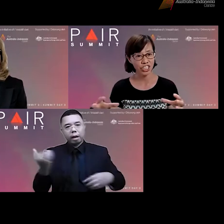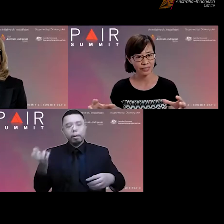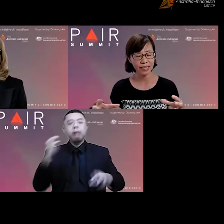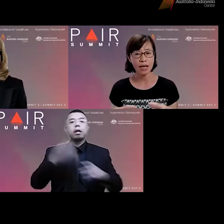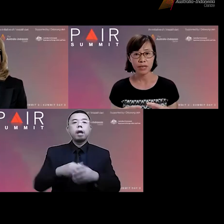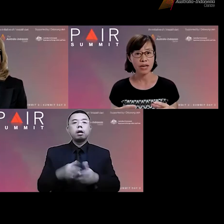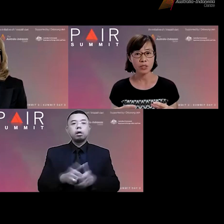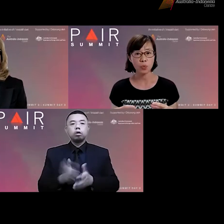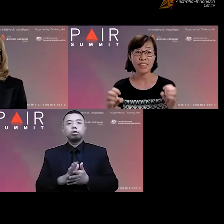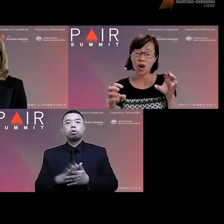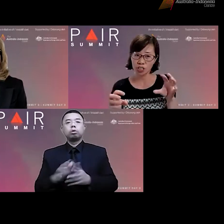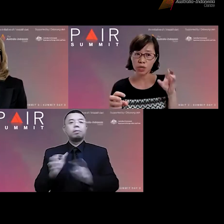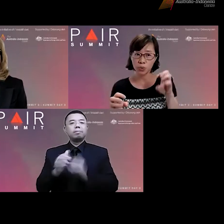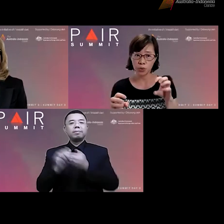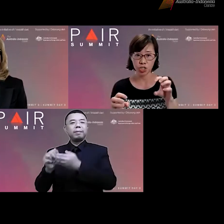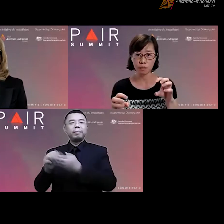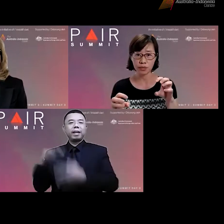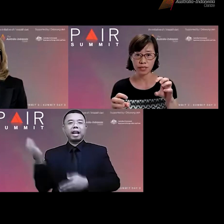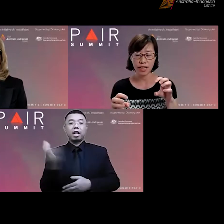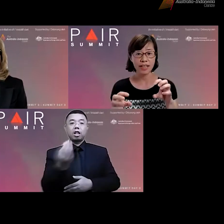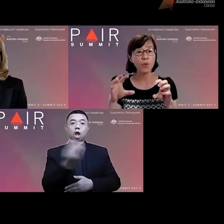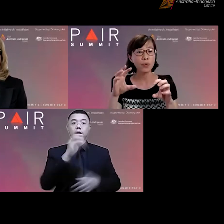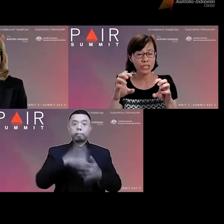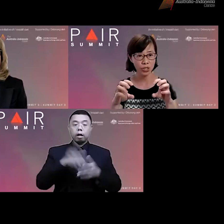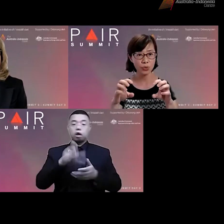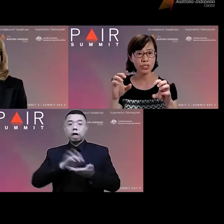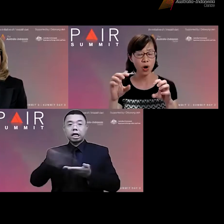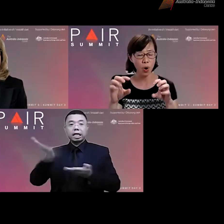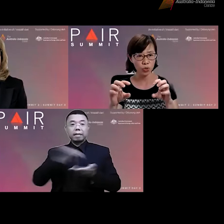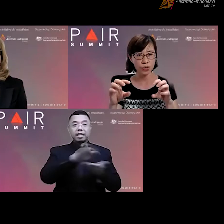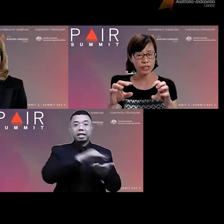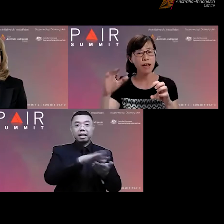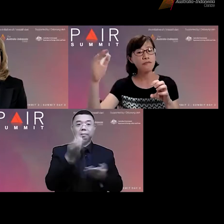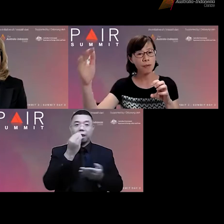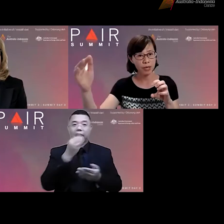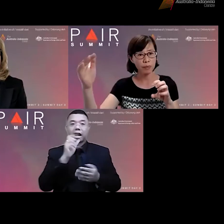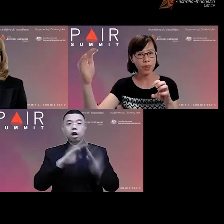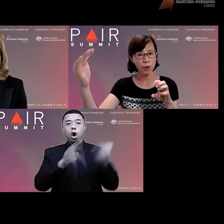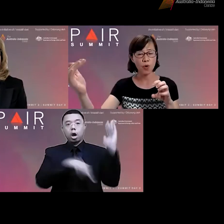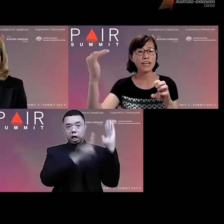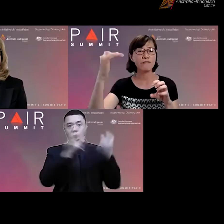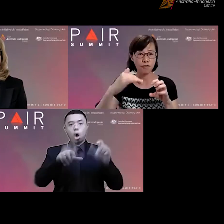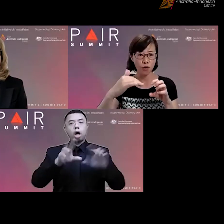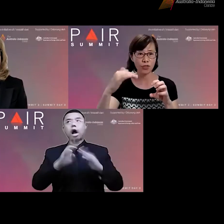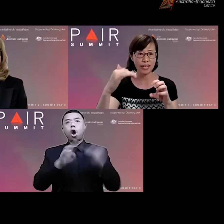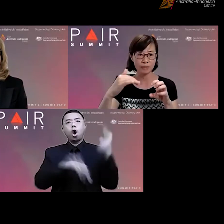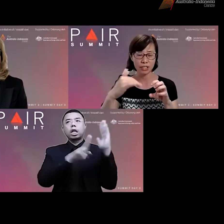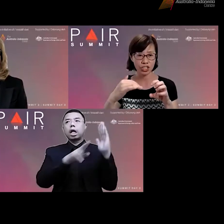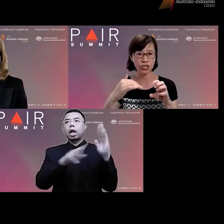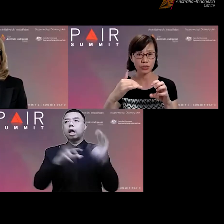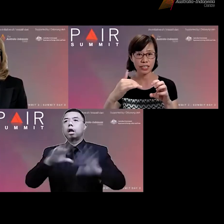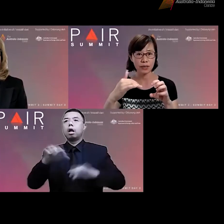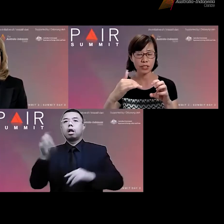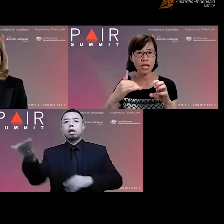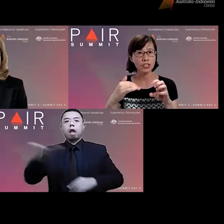supply chain. Because when a hotel loses jobs, they will reduce the ordering from people that are working for these